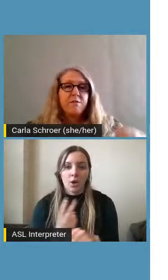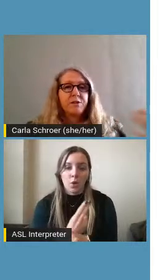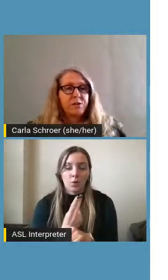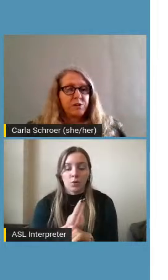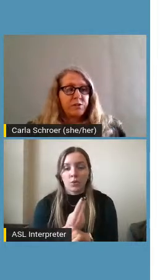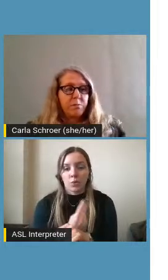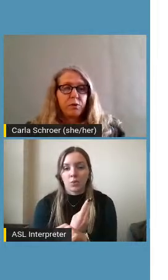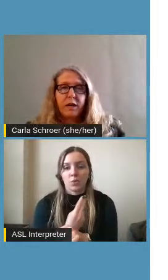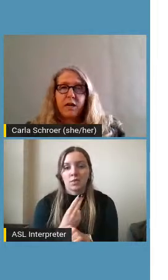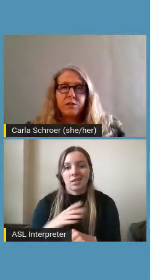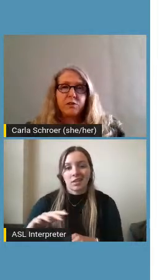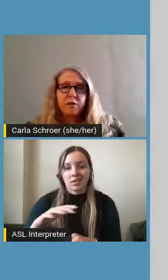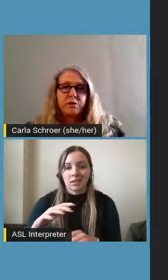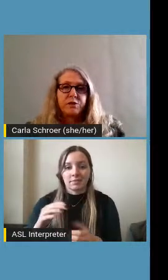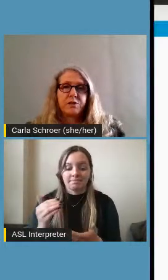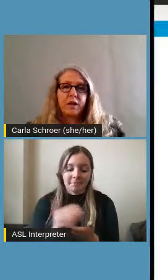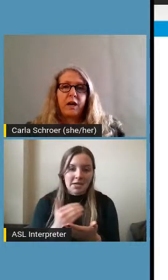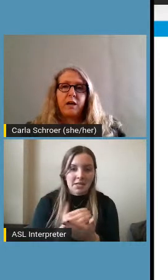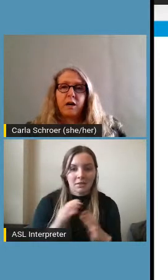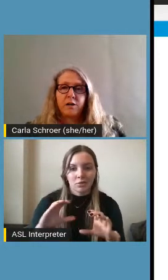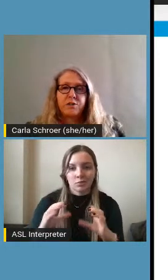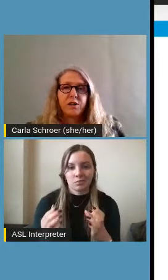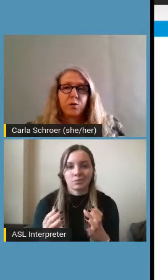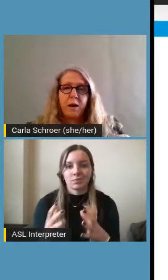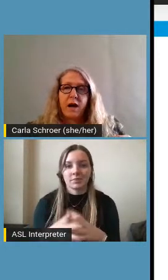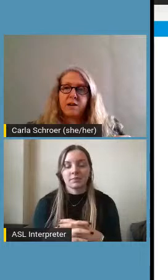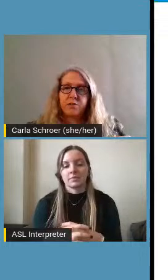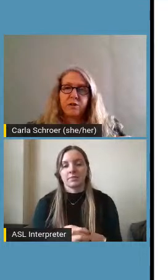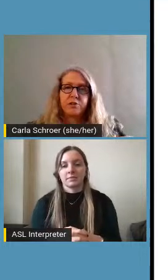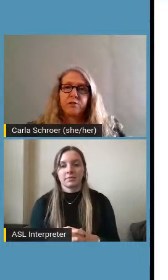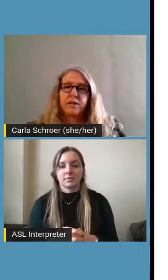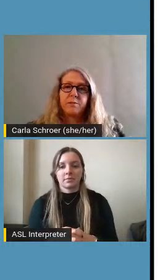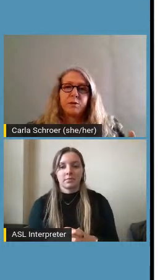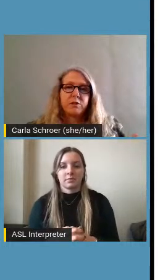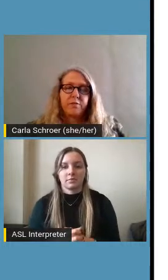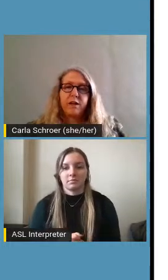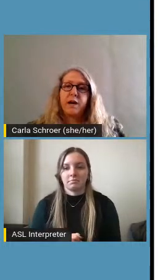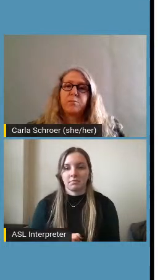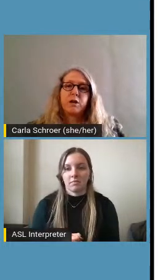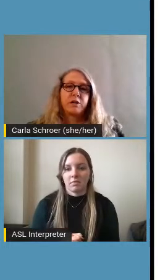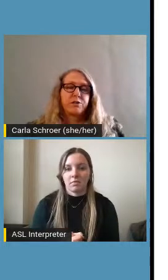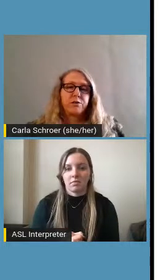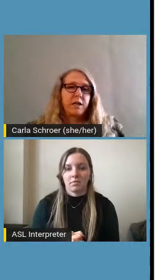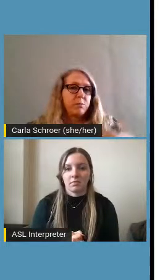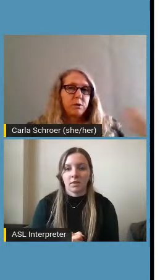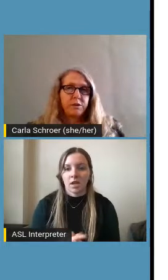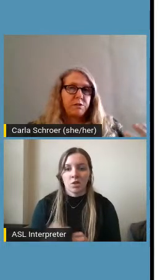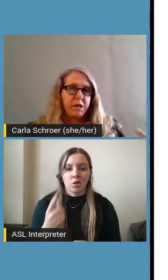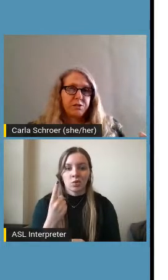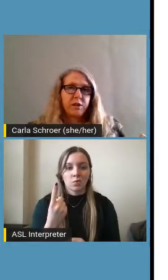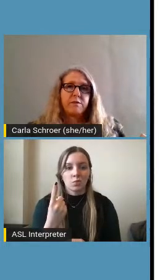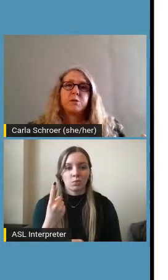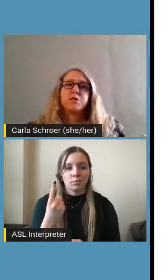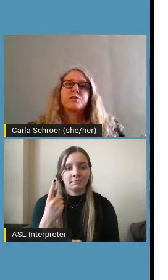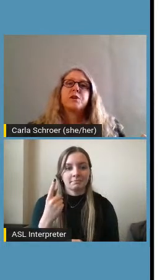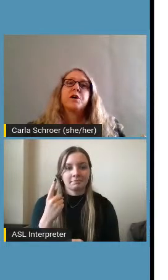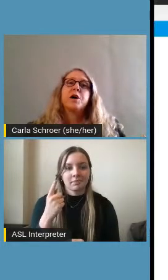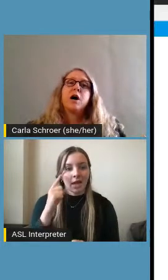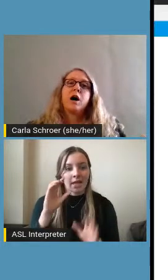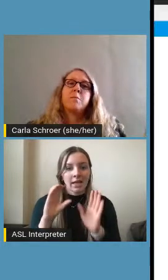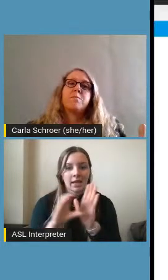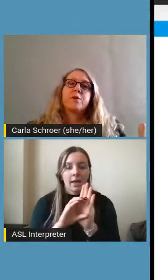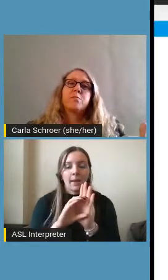that. This is a simple case of just a single pass on a turntable. You have a camera and a turntable and you take a set of